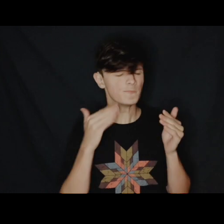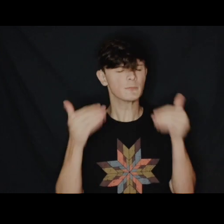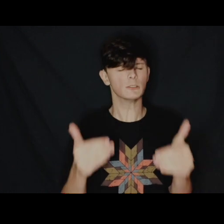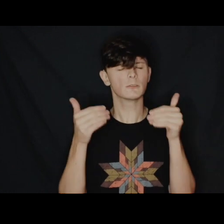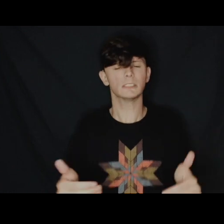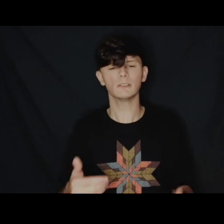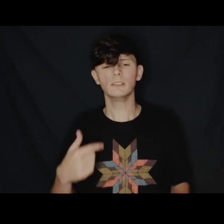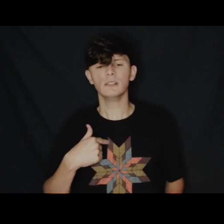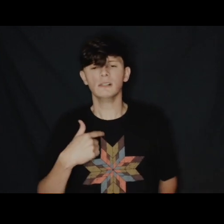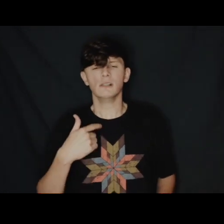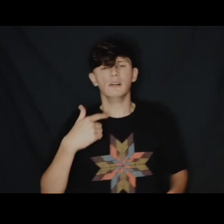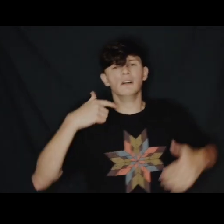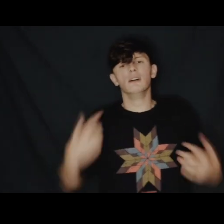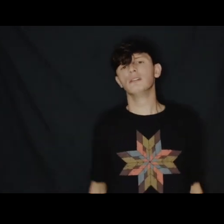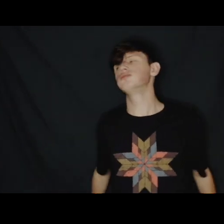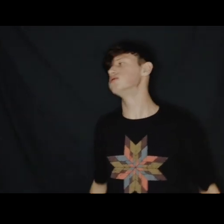come on, go, go.